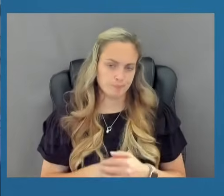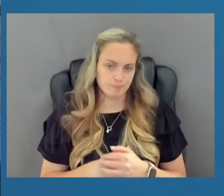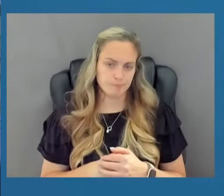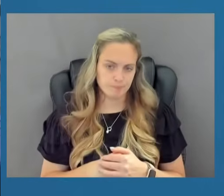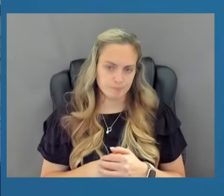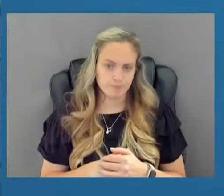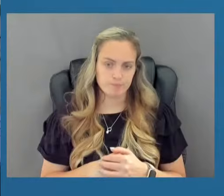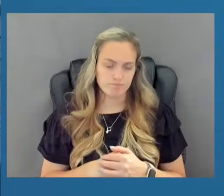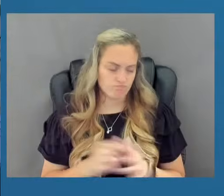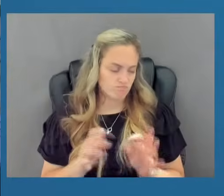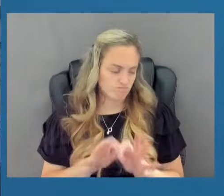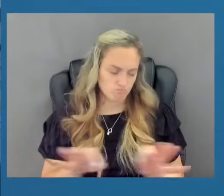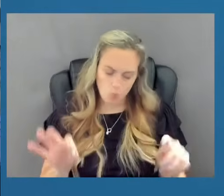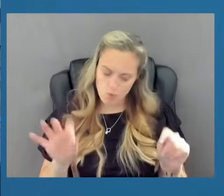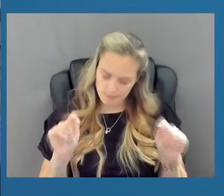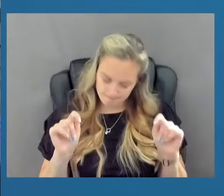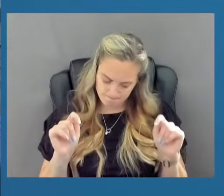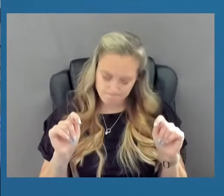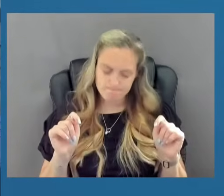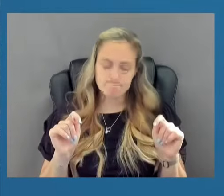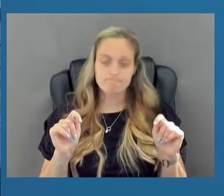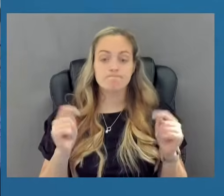it. And so,